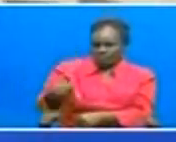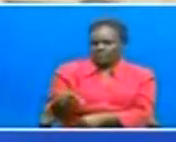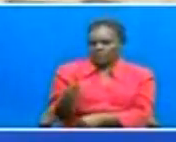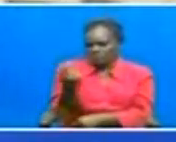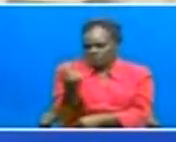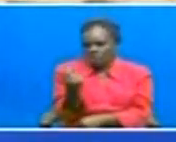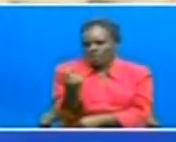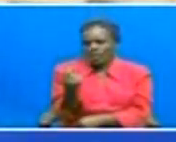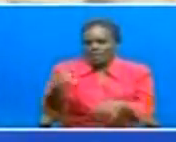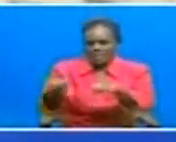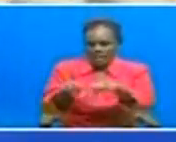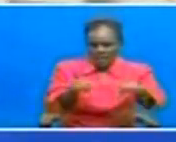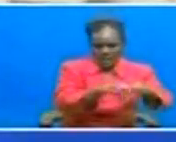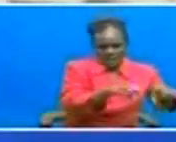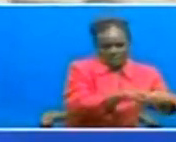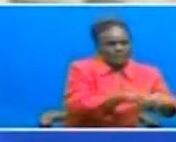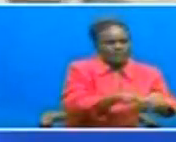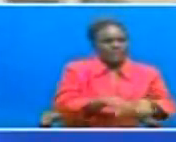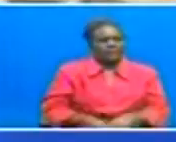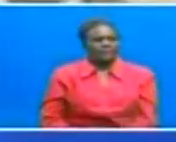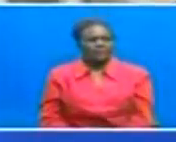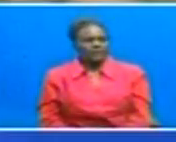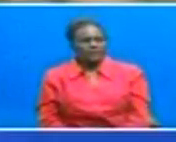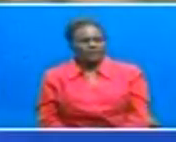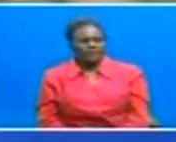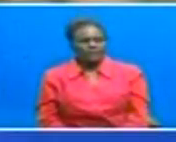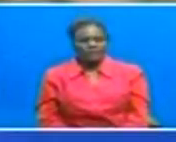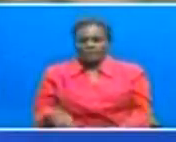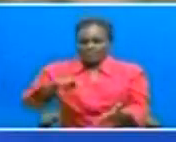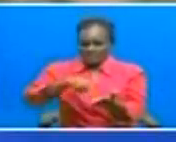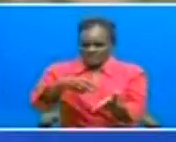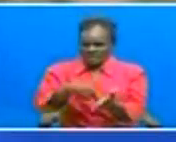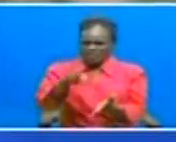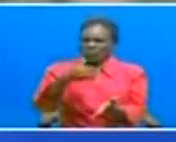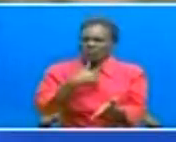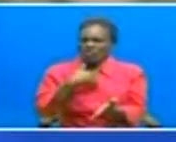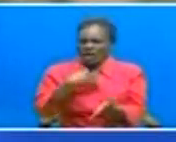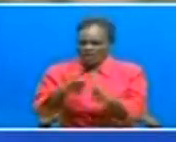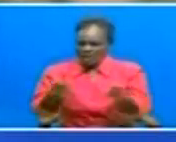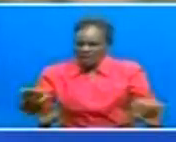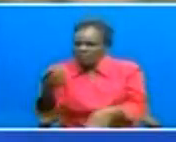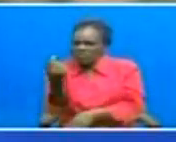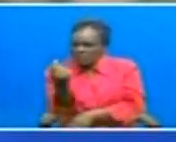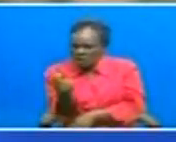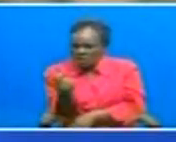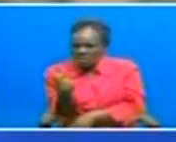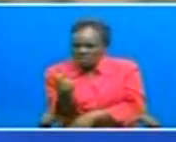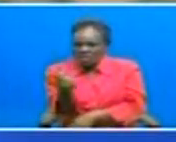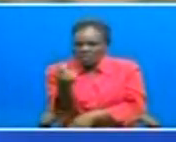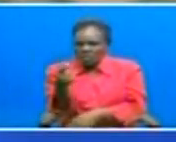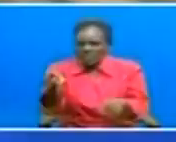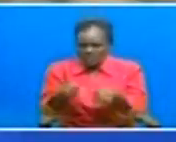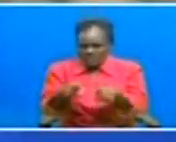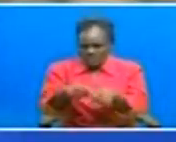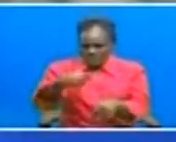valves, pipes, tubing and emitters. It doesn't mean that because you have an acre farm, it's similar to my